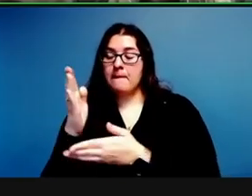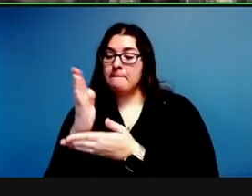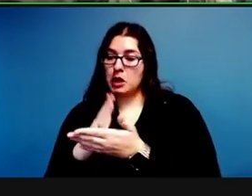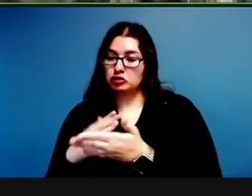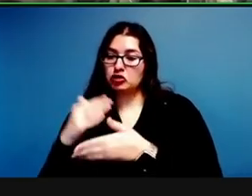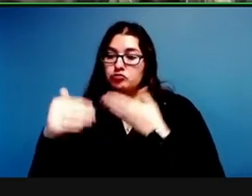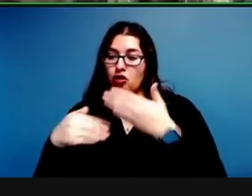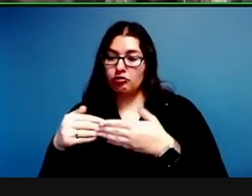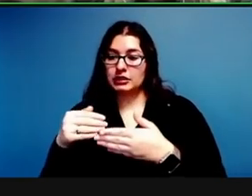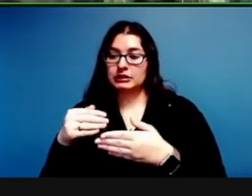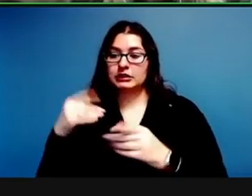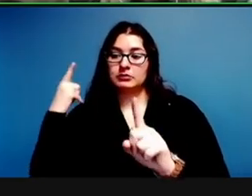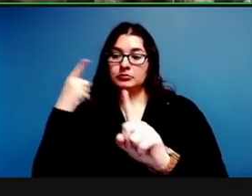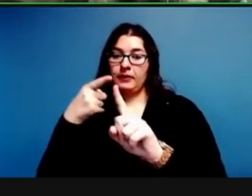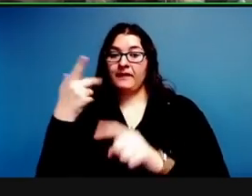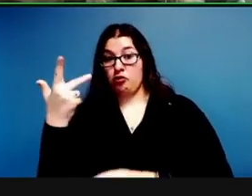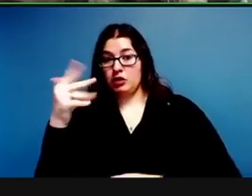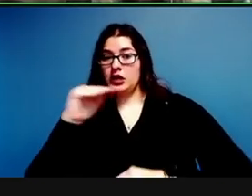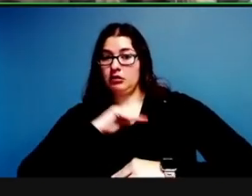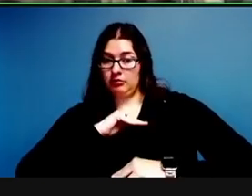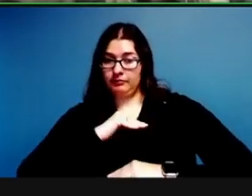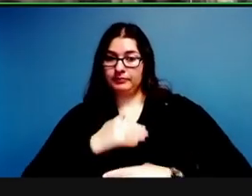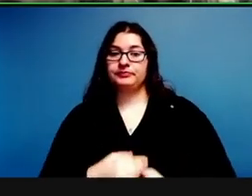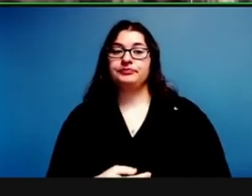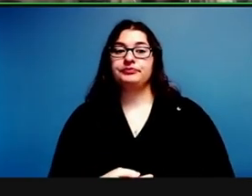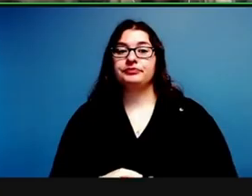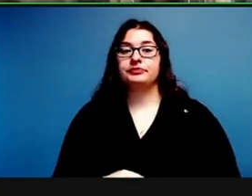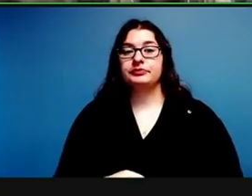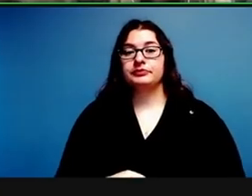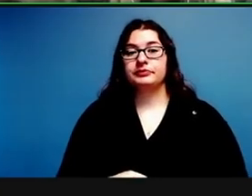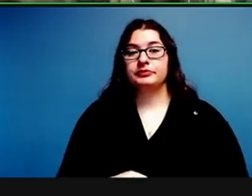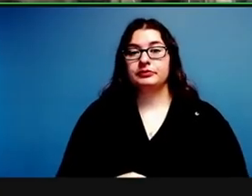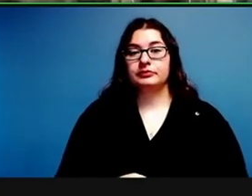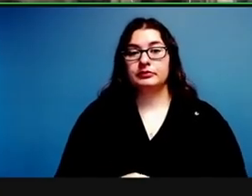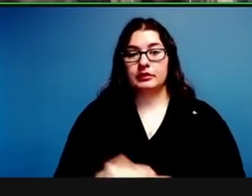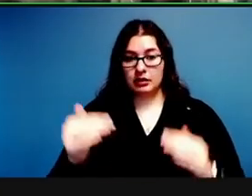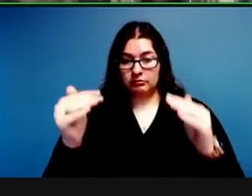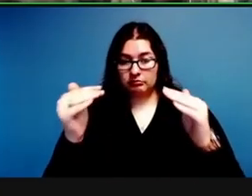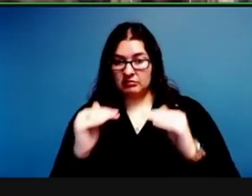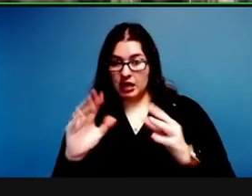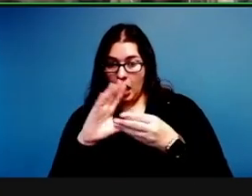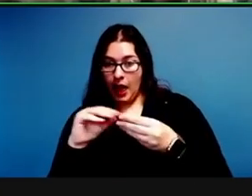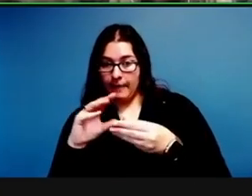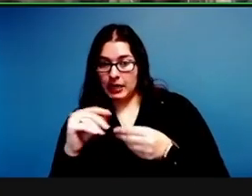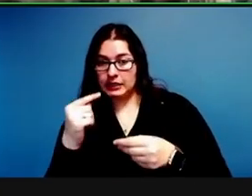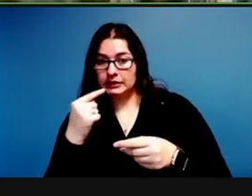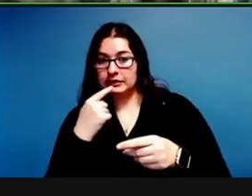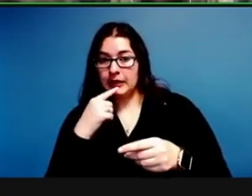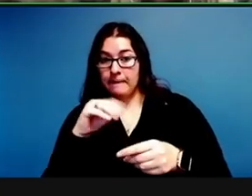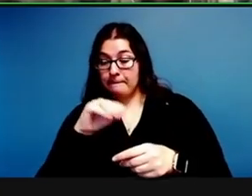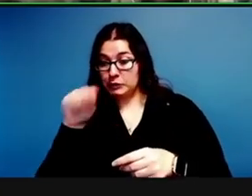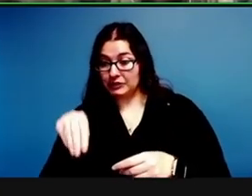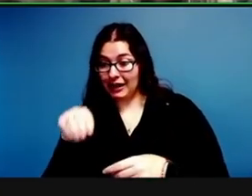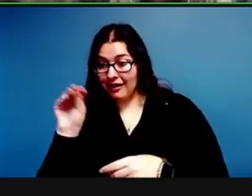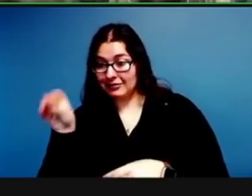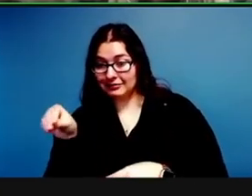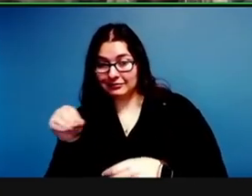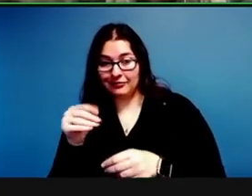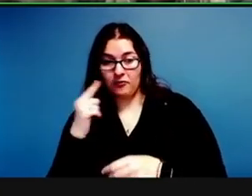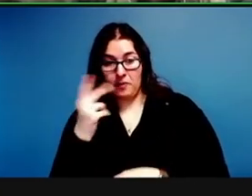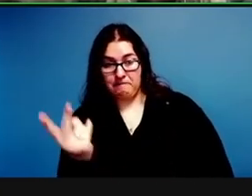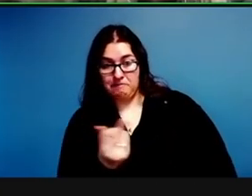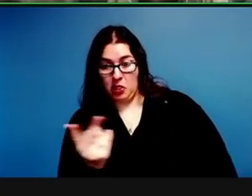progress, objective 3 met. And then below that in the comments, we have percentages in